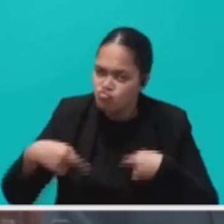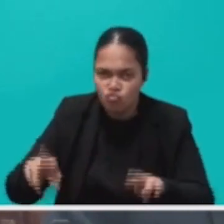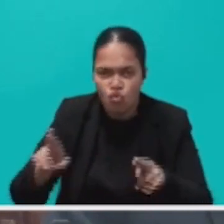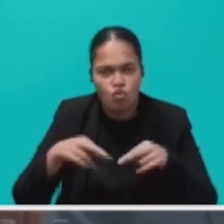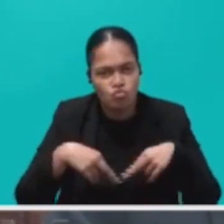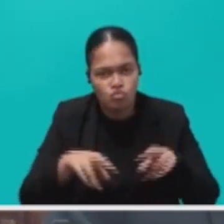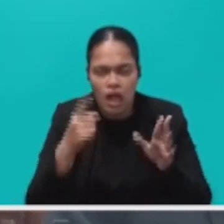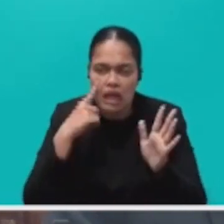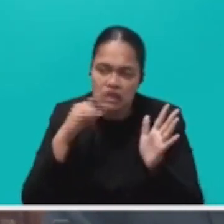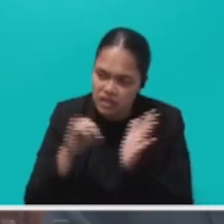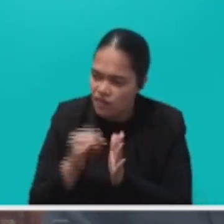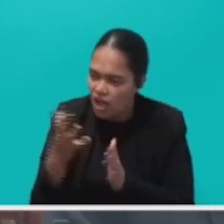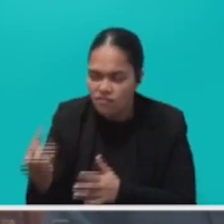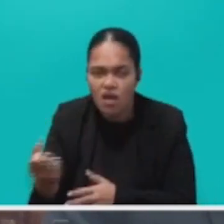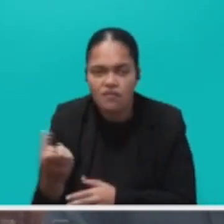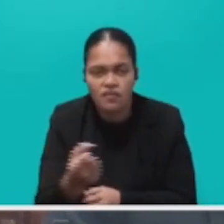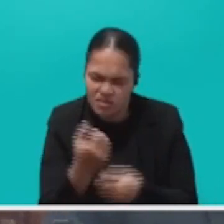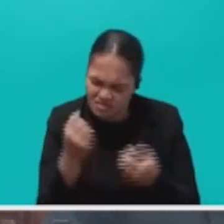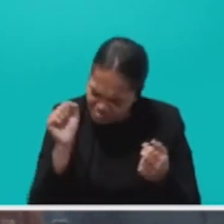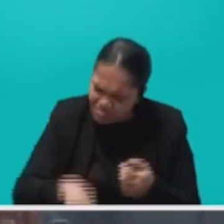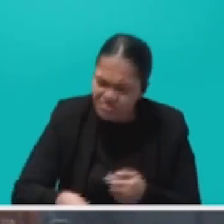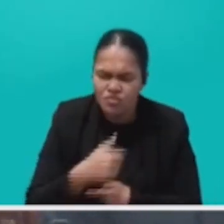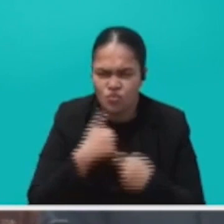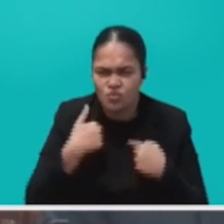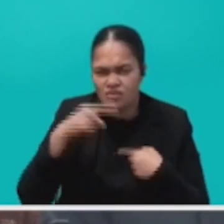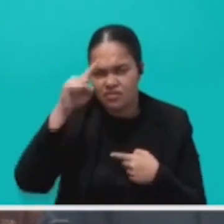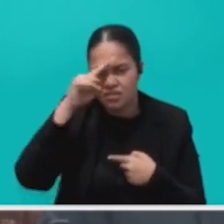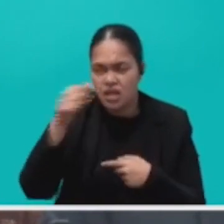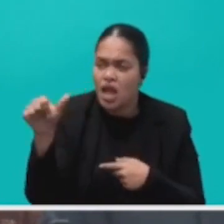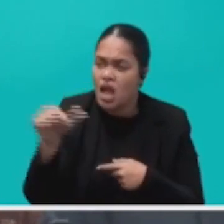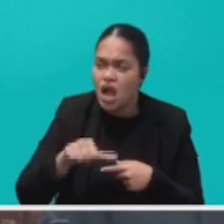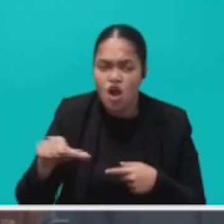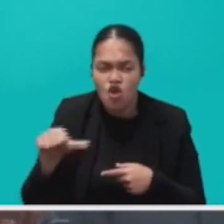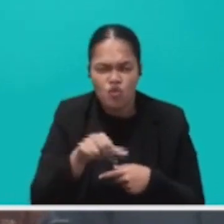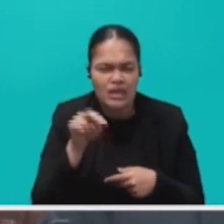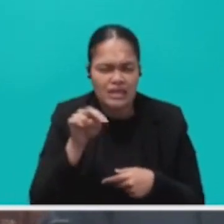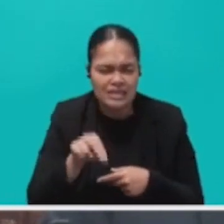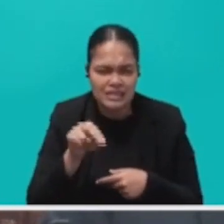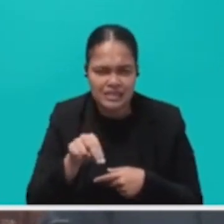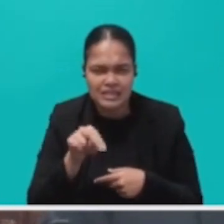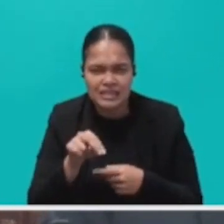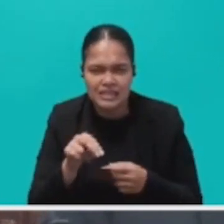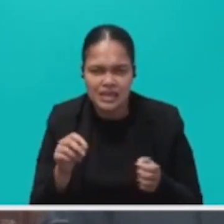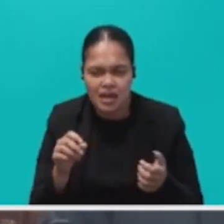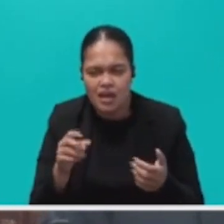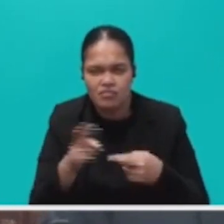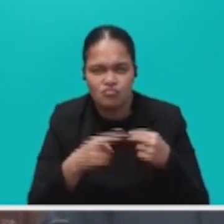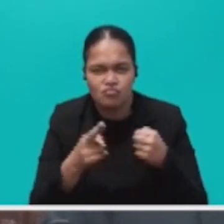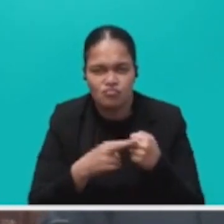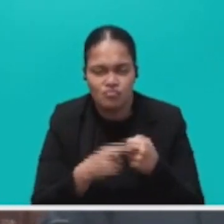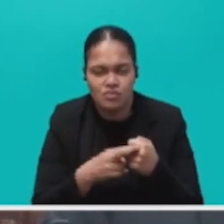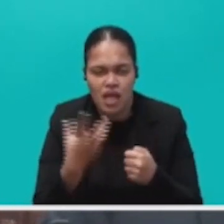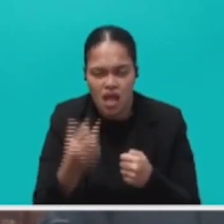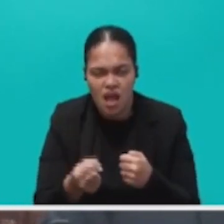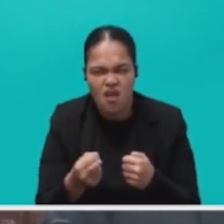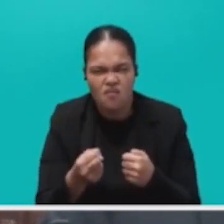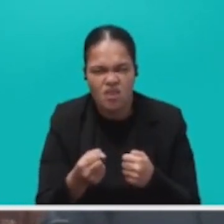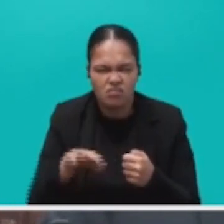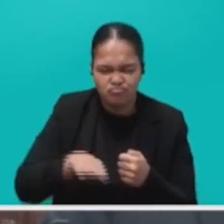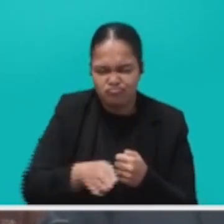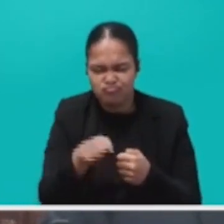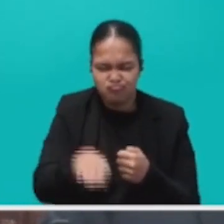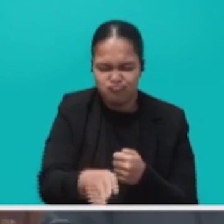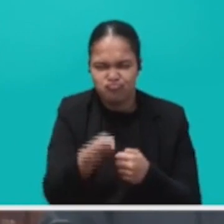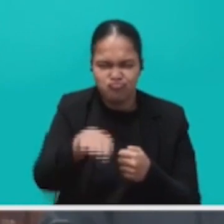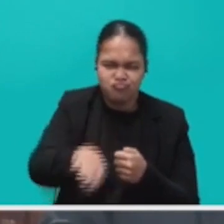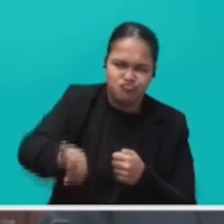being identified. Of course, we understand there are areas where the roads need urgent attention. There are potholes in some